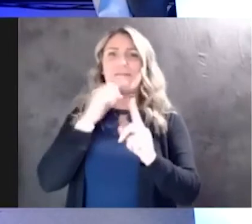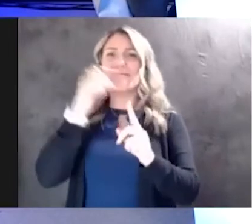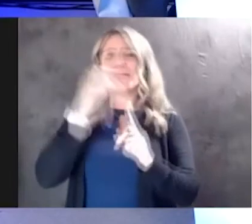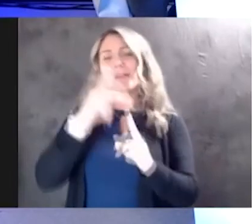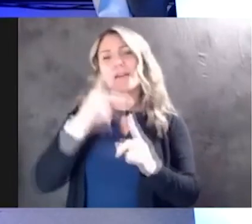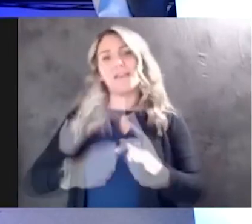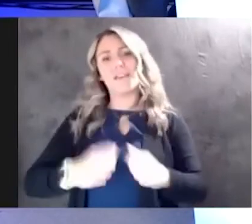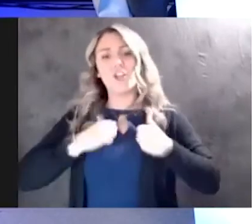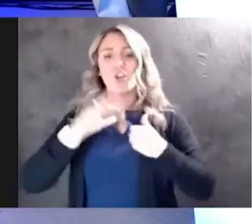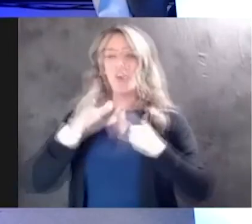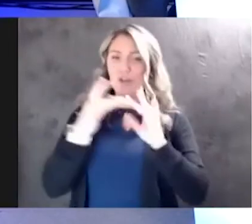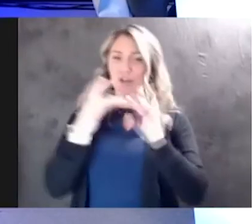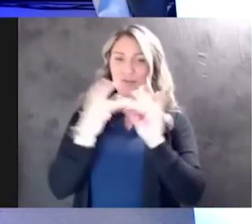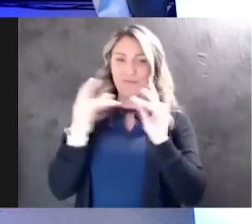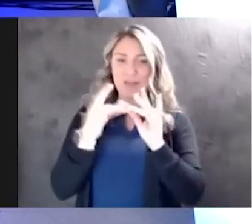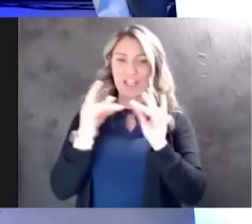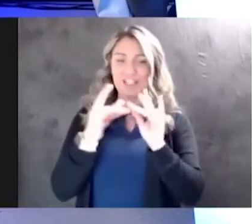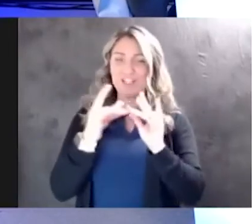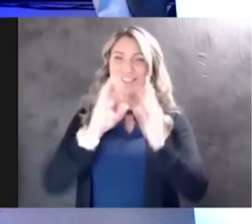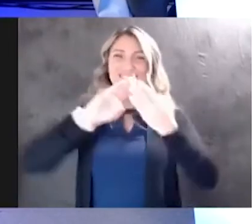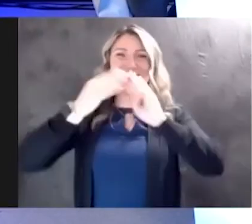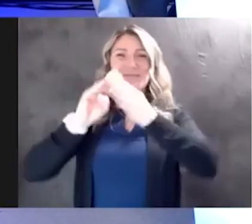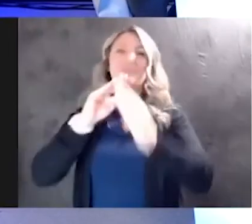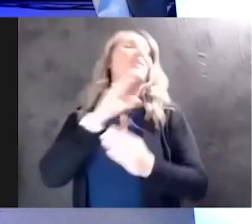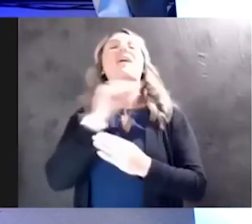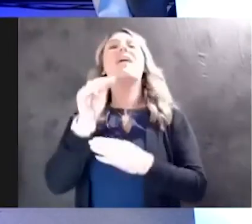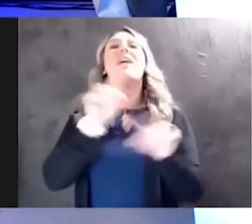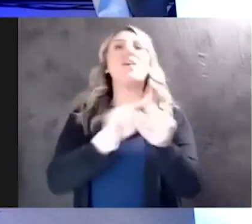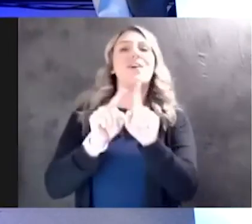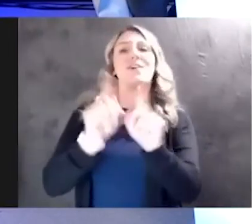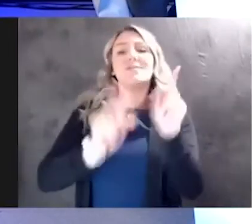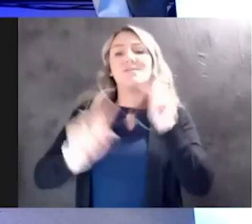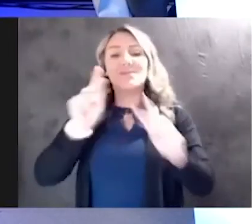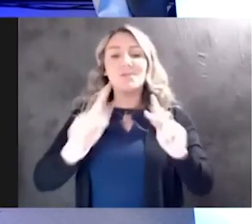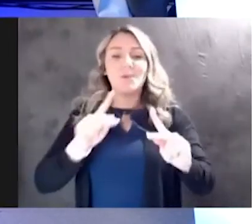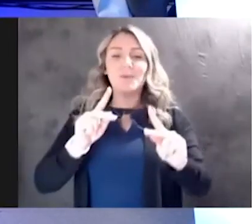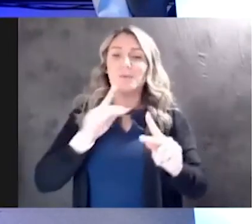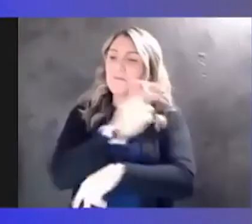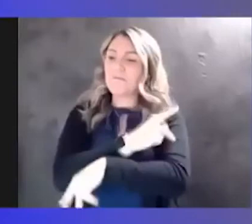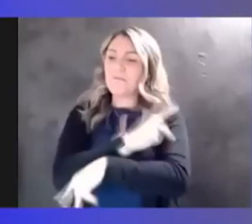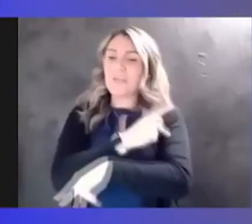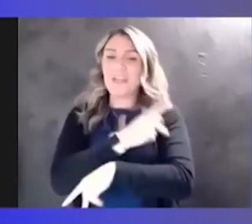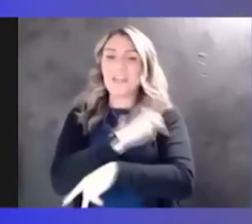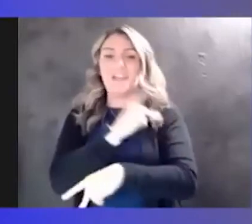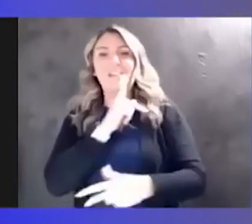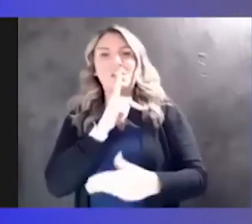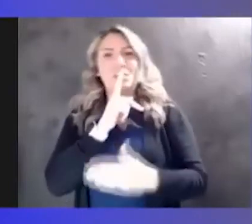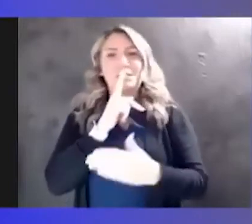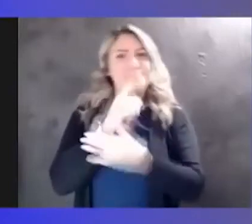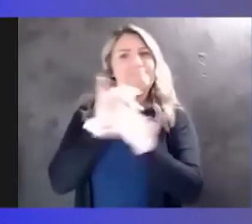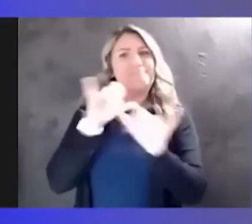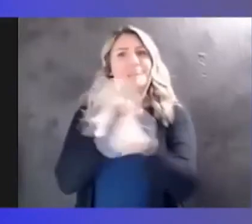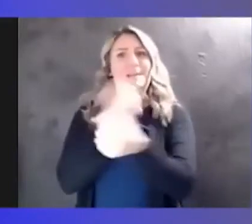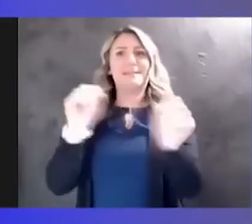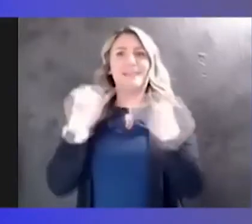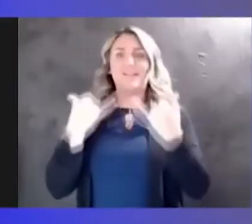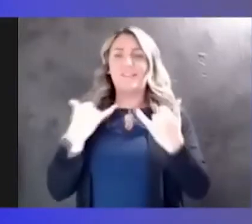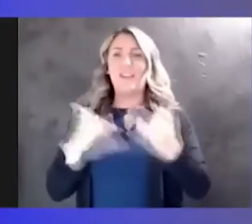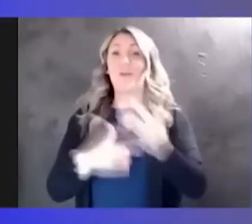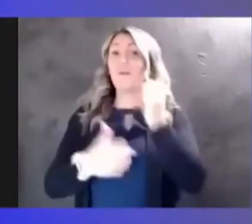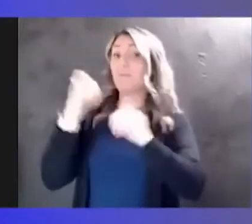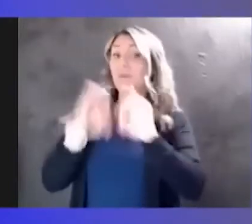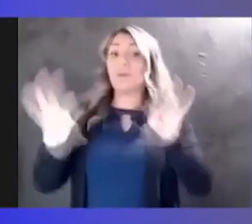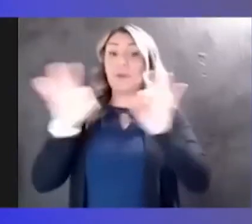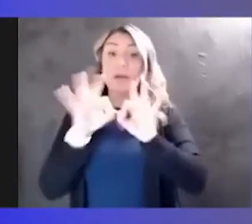community about doing that, but also folks, or patients, about also staying safe right now? Well, the most important thing is everything that